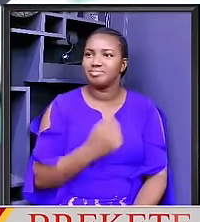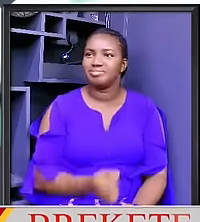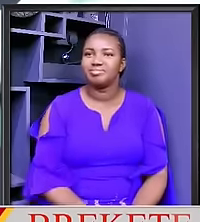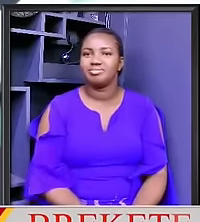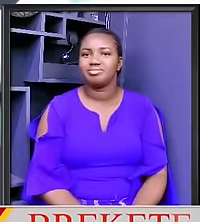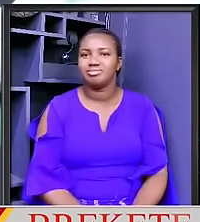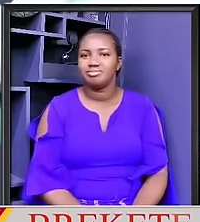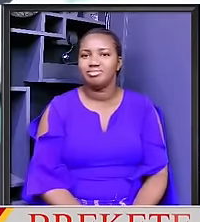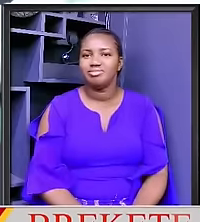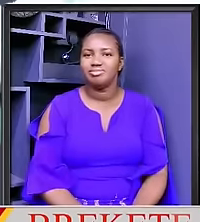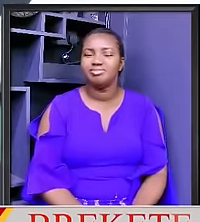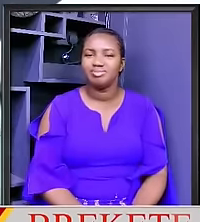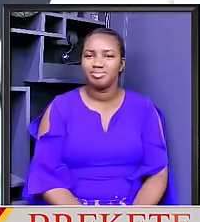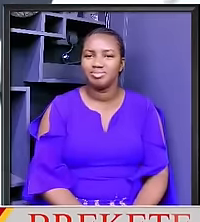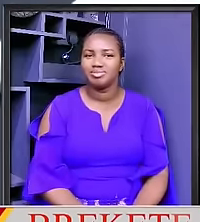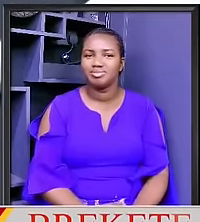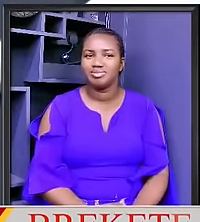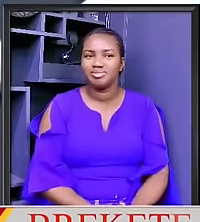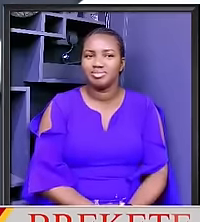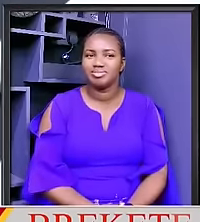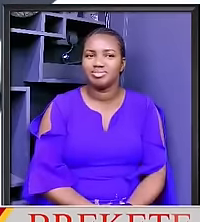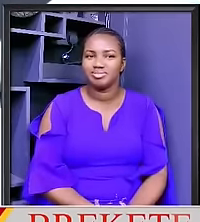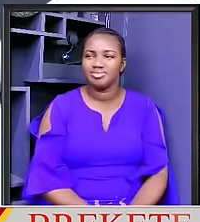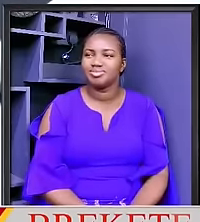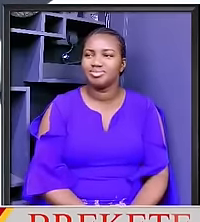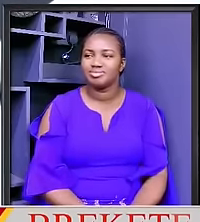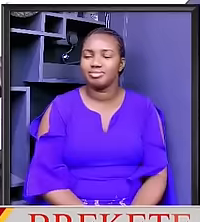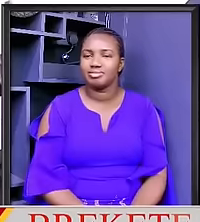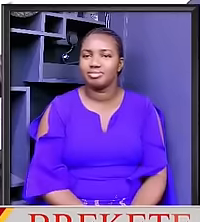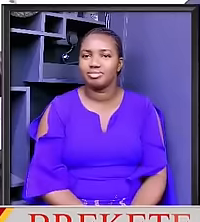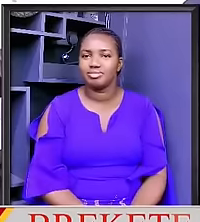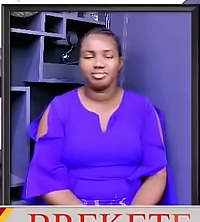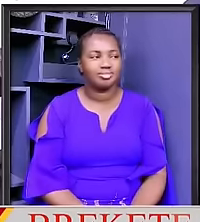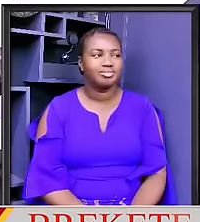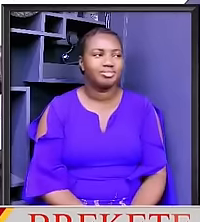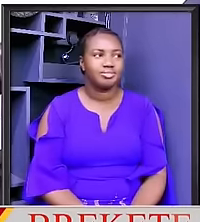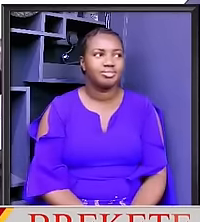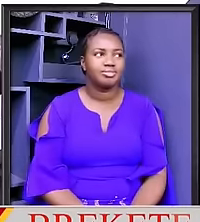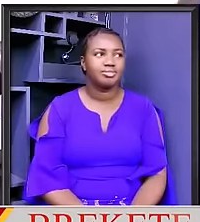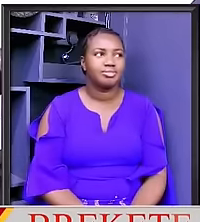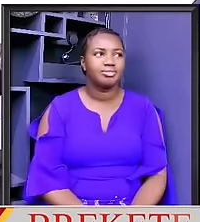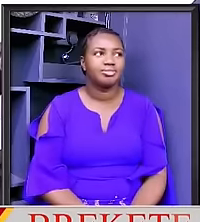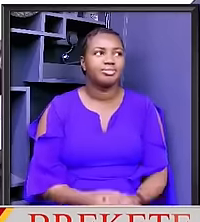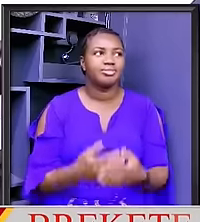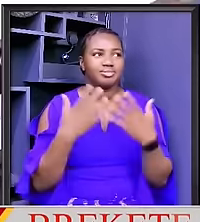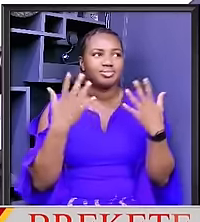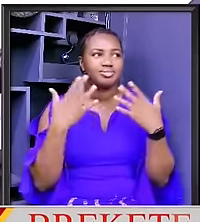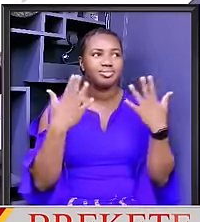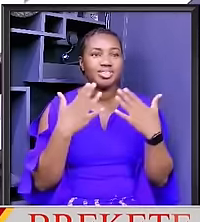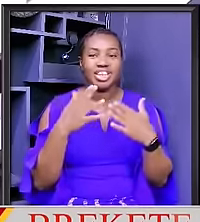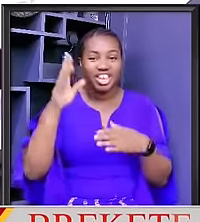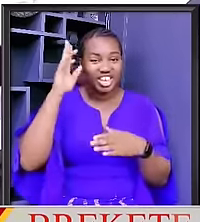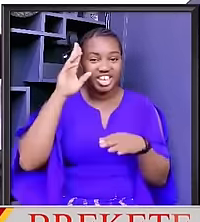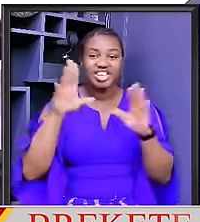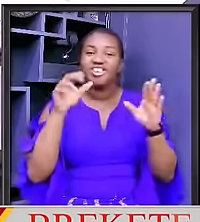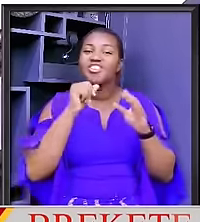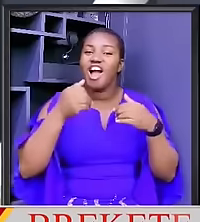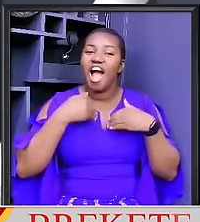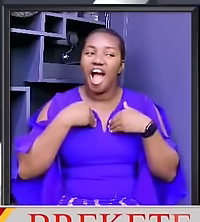Hey, yeah. So you can't If you not get confidence to go